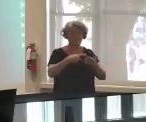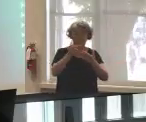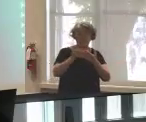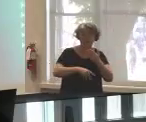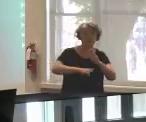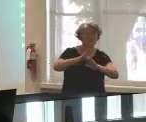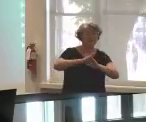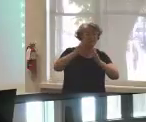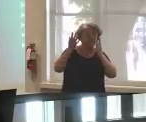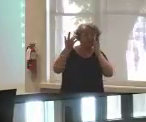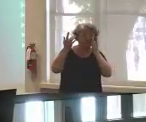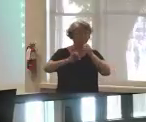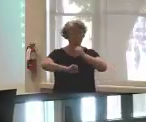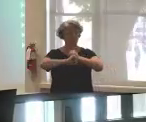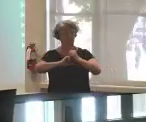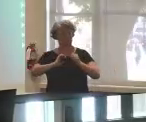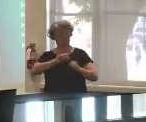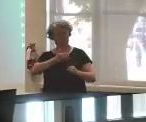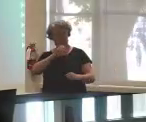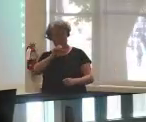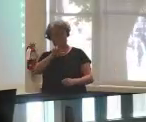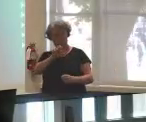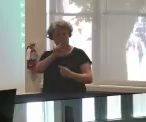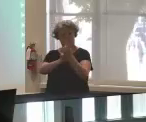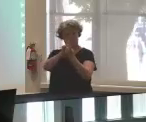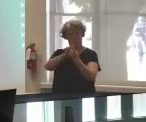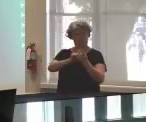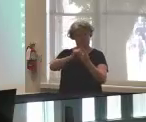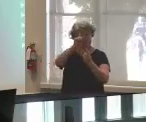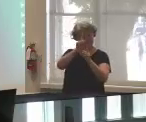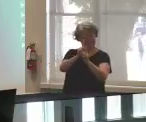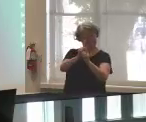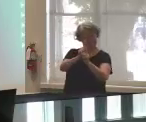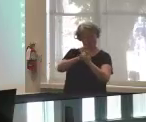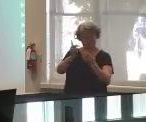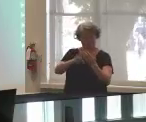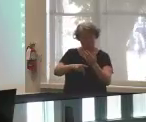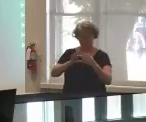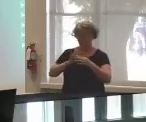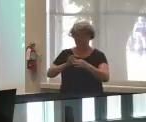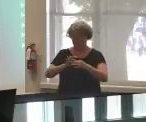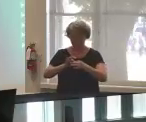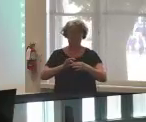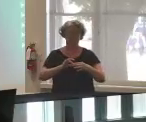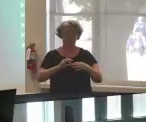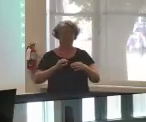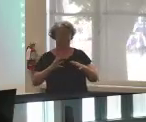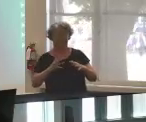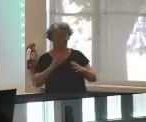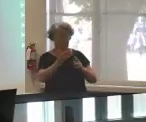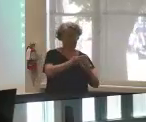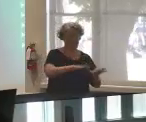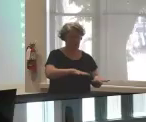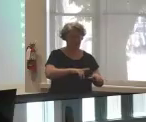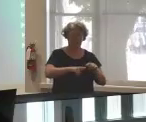were developed to specifically support our core one-to-one mentoring program and mentoring relationships, providing a unique blend of services that